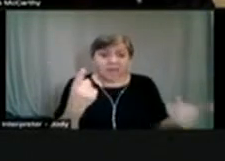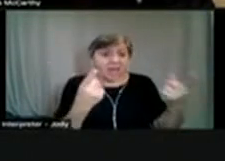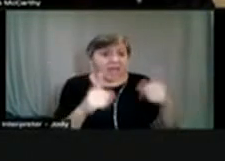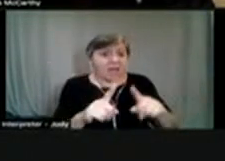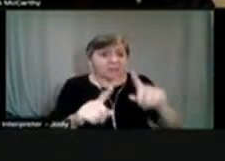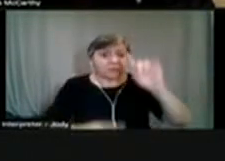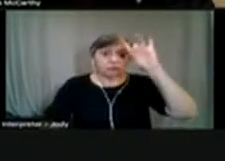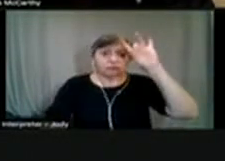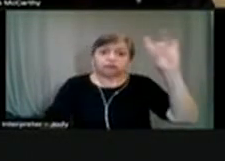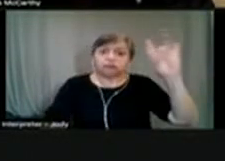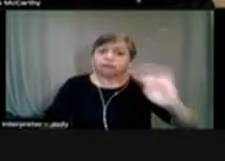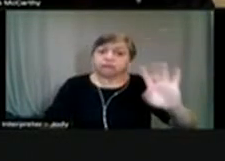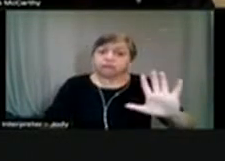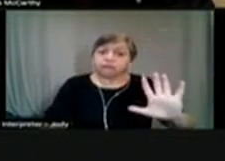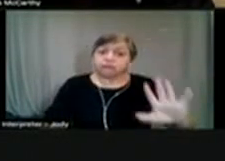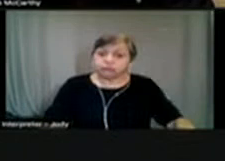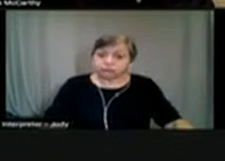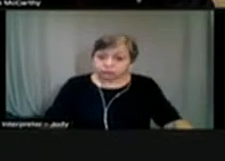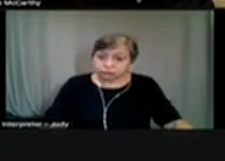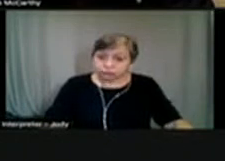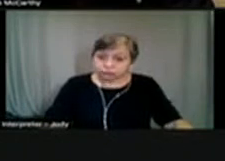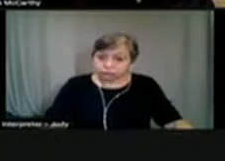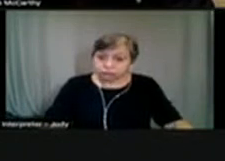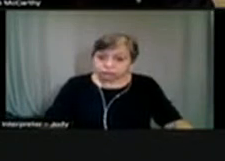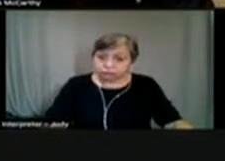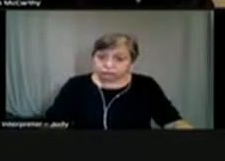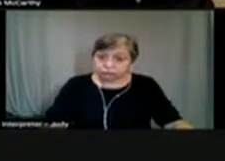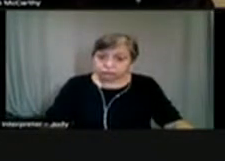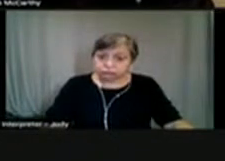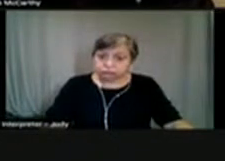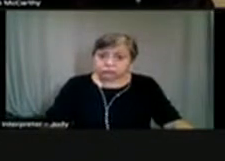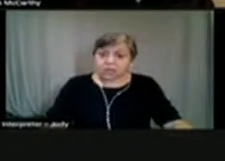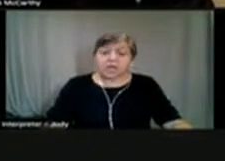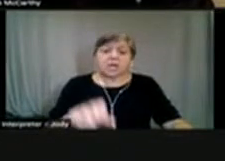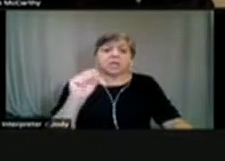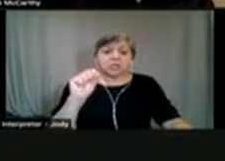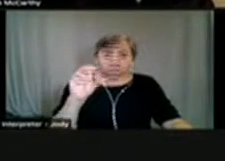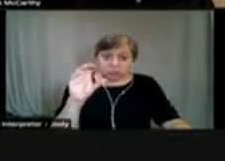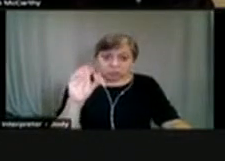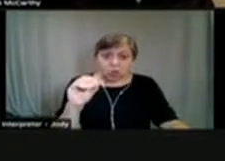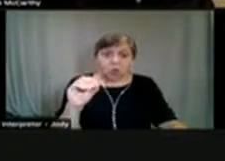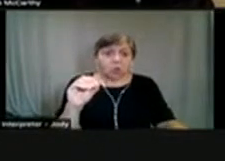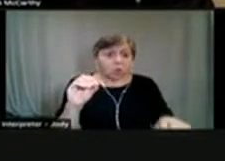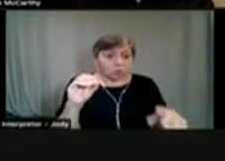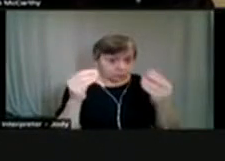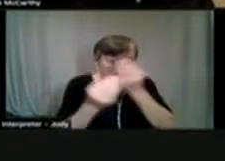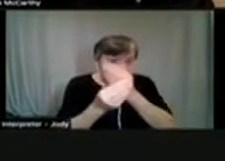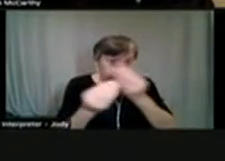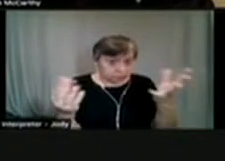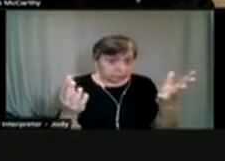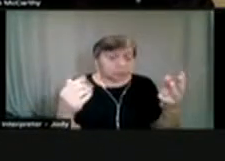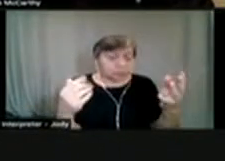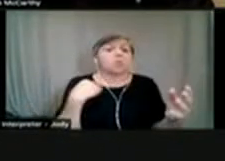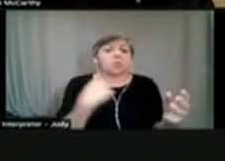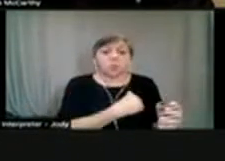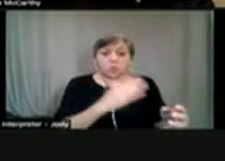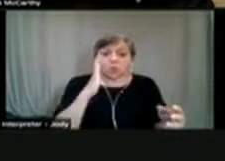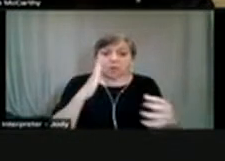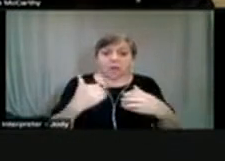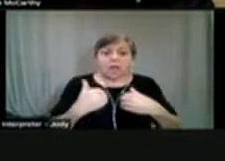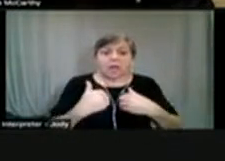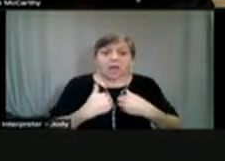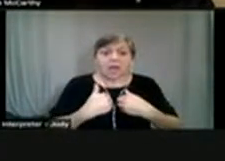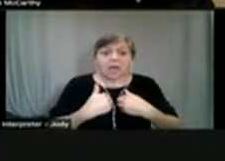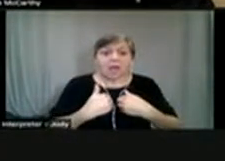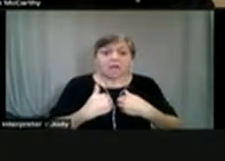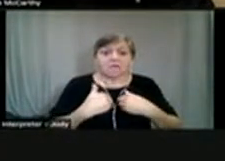So I also want to remind everyone outside of the school committee meeting, we will have another COVID-19 show